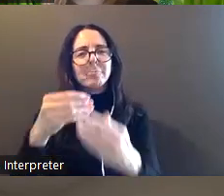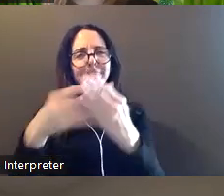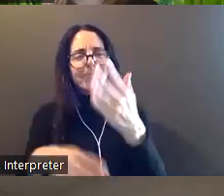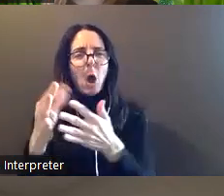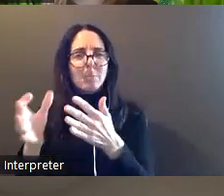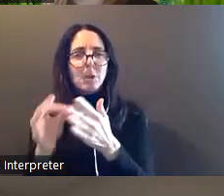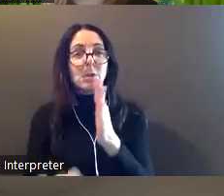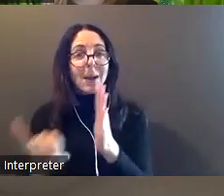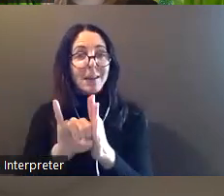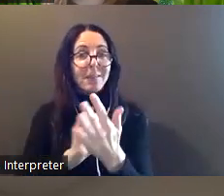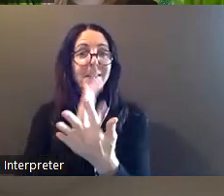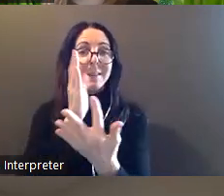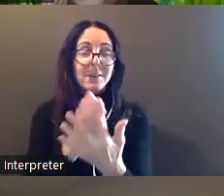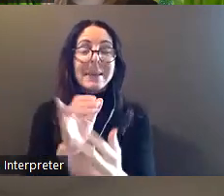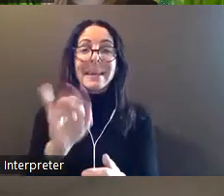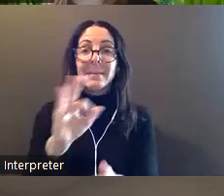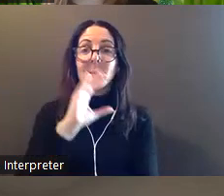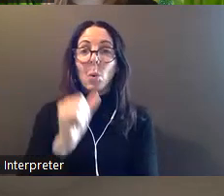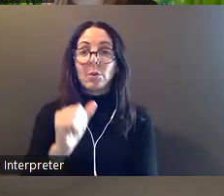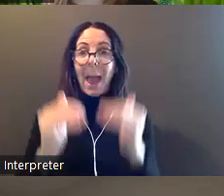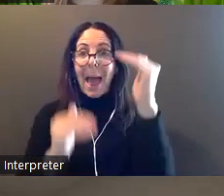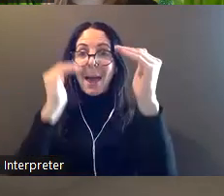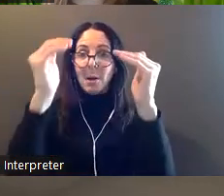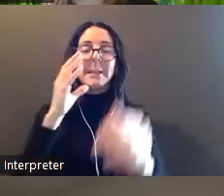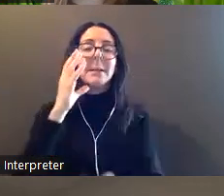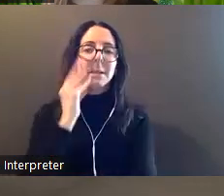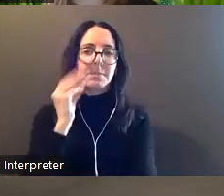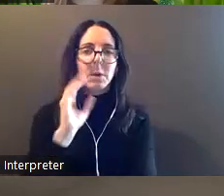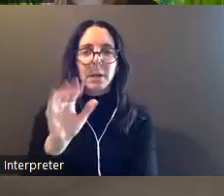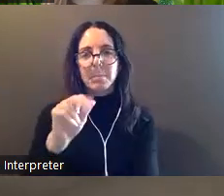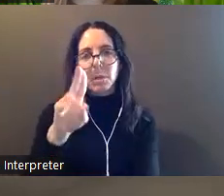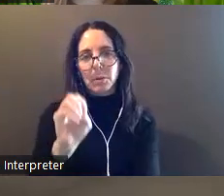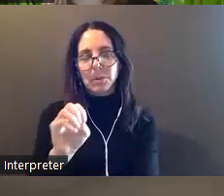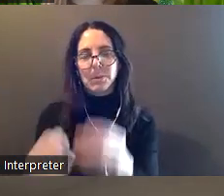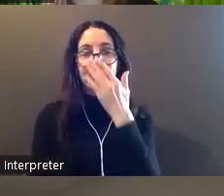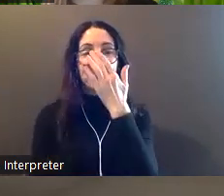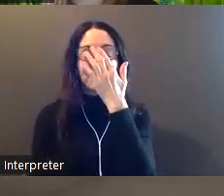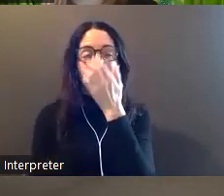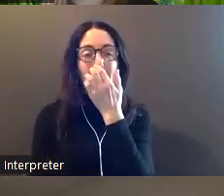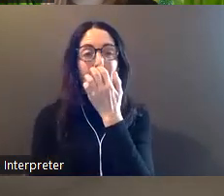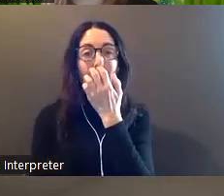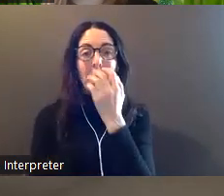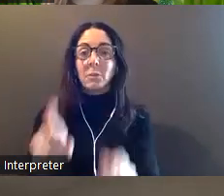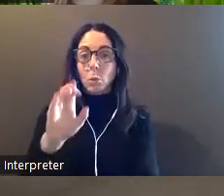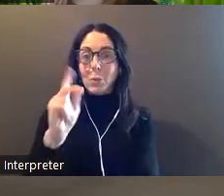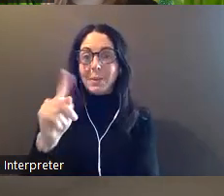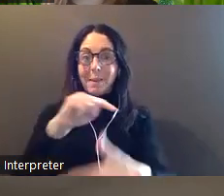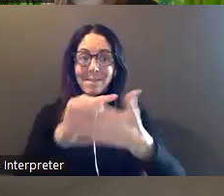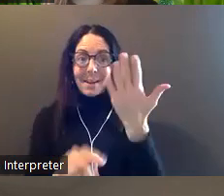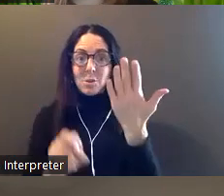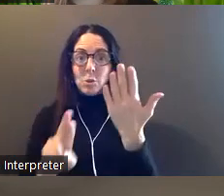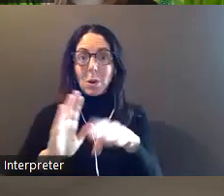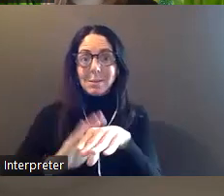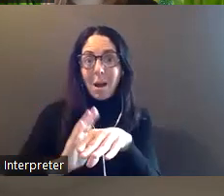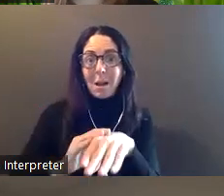and intervene when an older adult is experiencing abuse. The presence of risk factors or signs of abuse